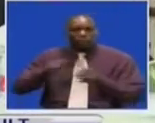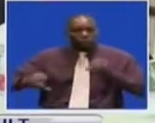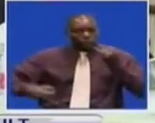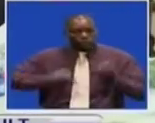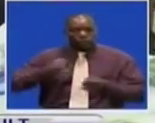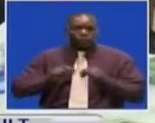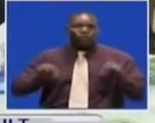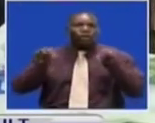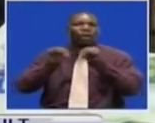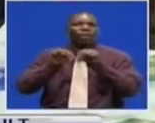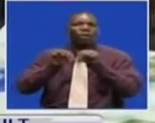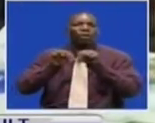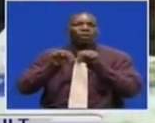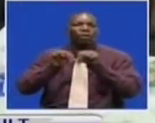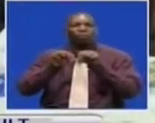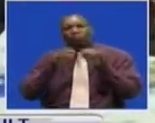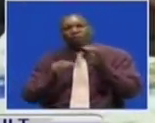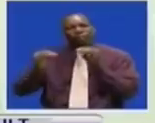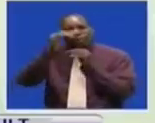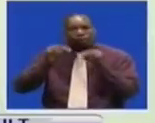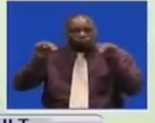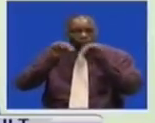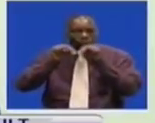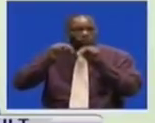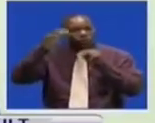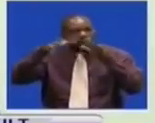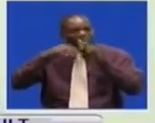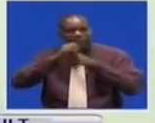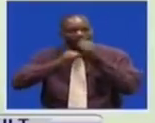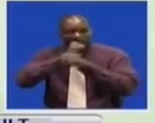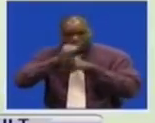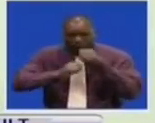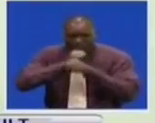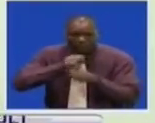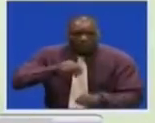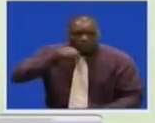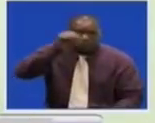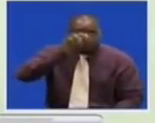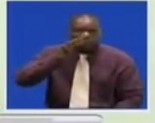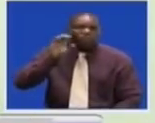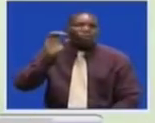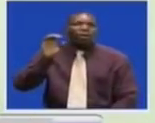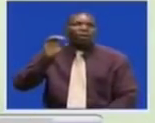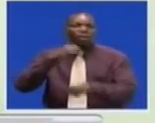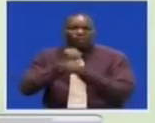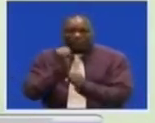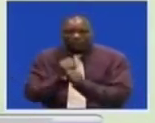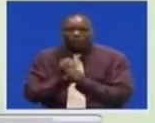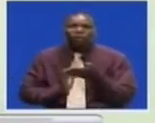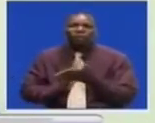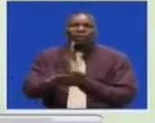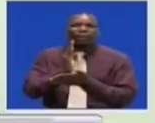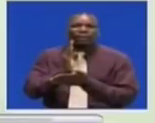normal to above normal rainfall annually. This makes it a very suitable